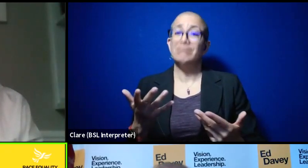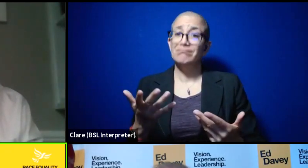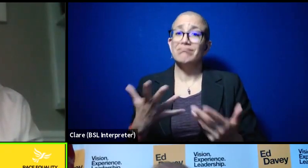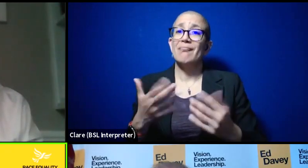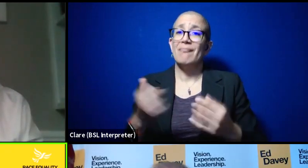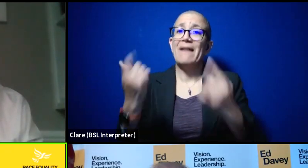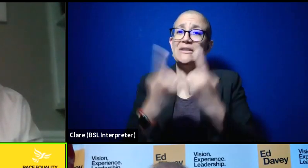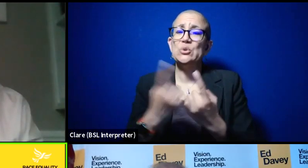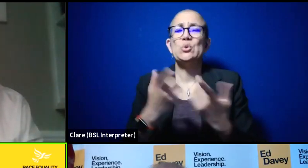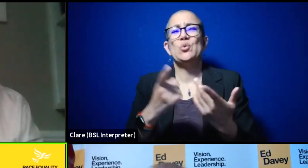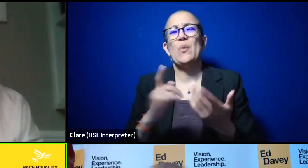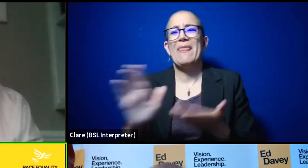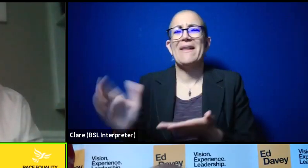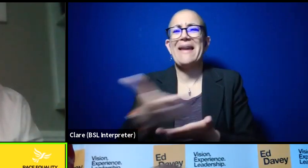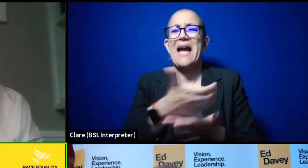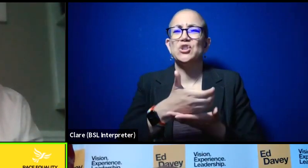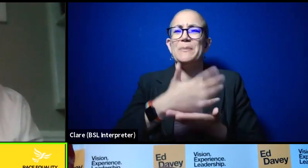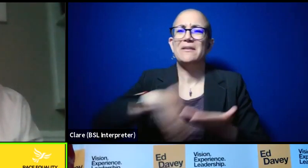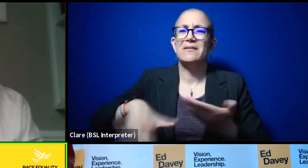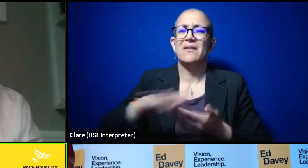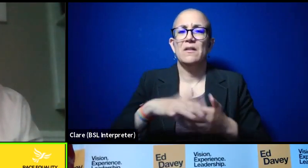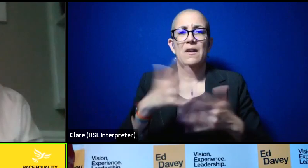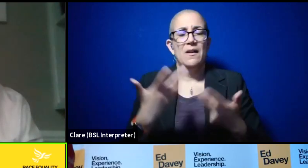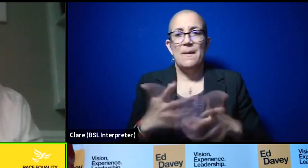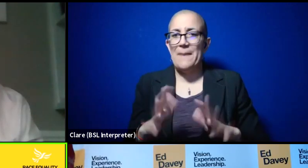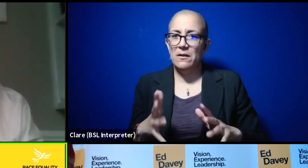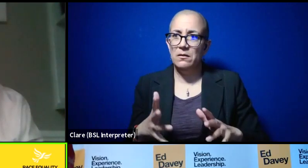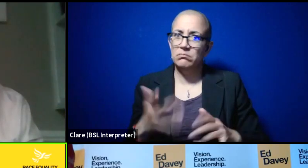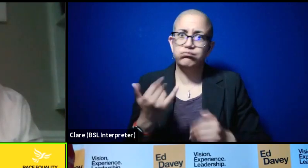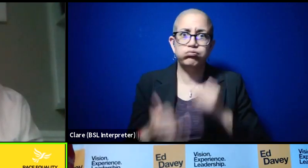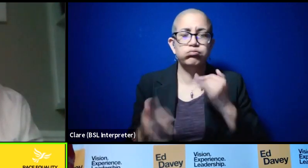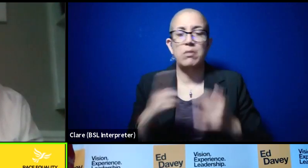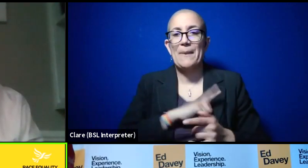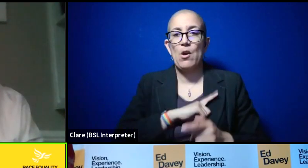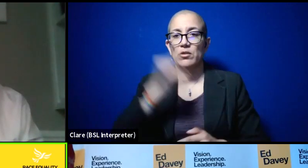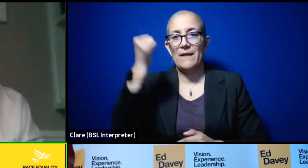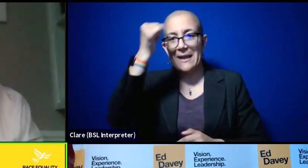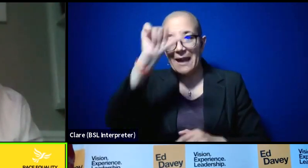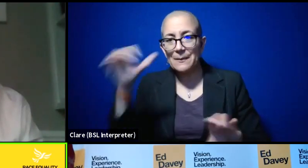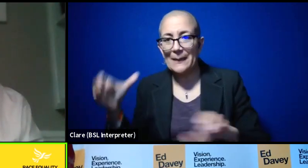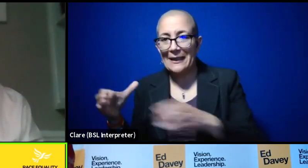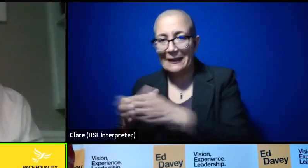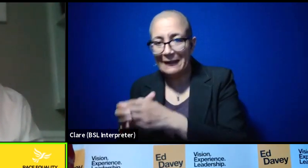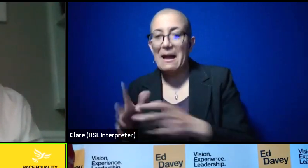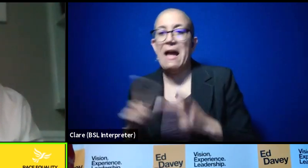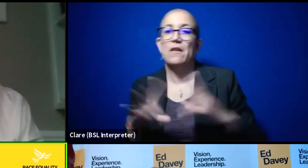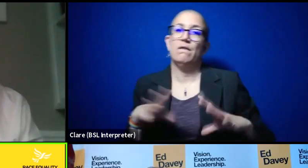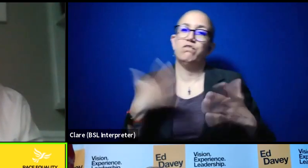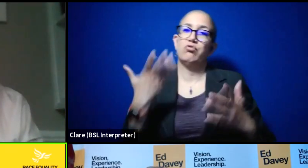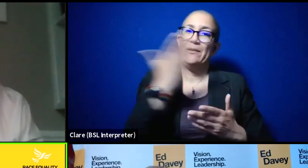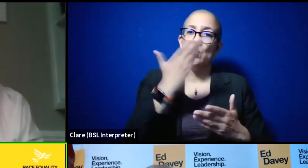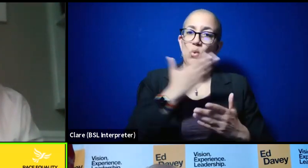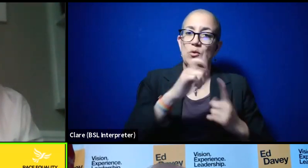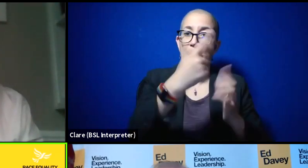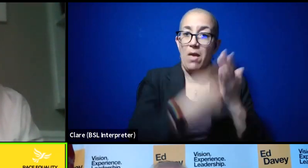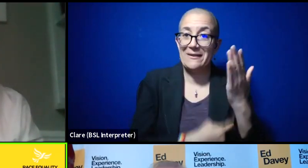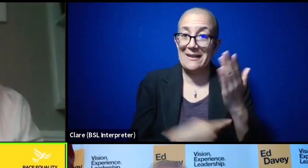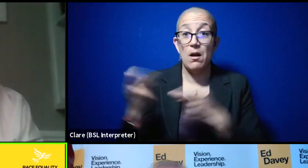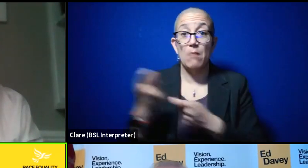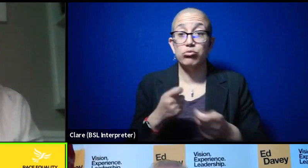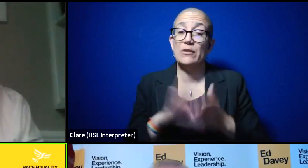with catchments. This has been supercharged, by the way, under the academization and the free schools policy that was brought in fact, under Labour, but